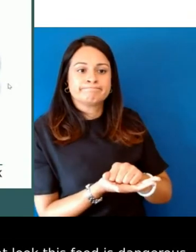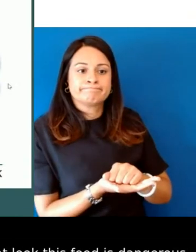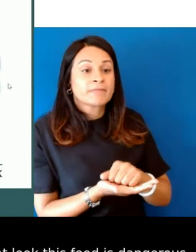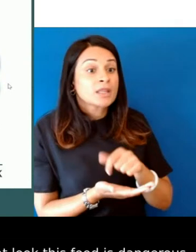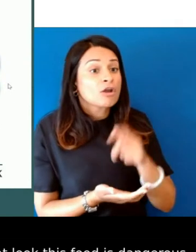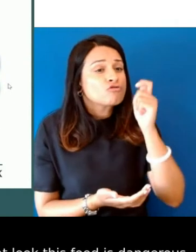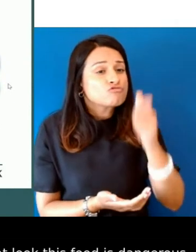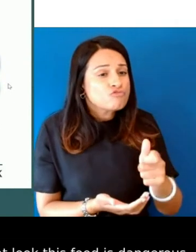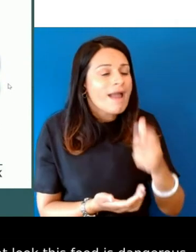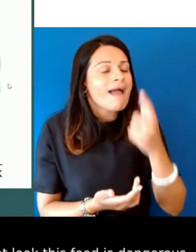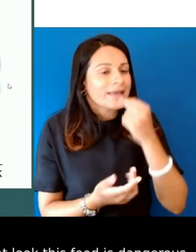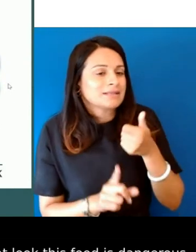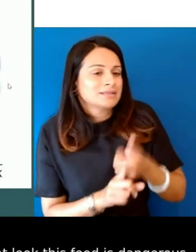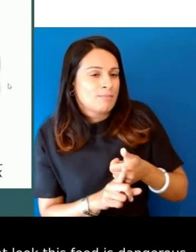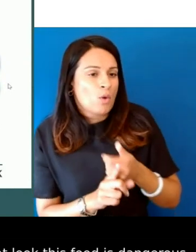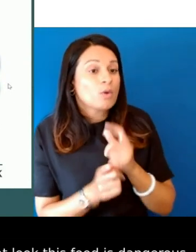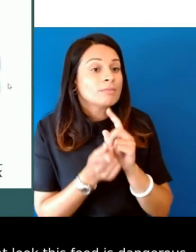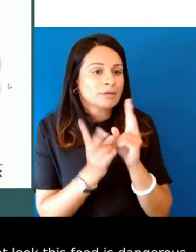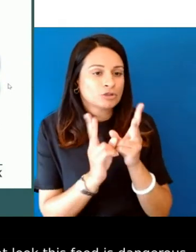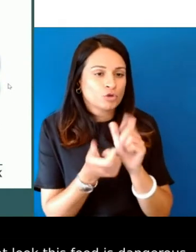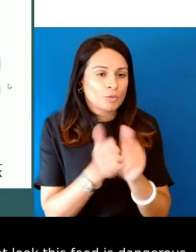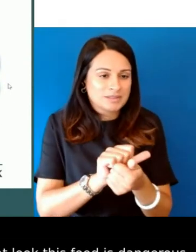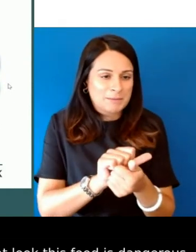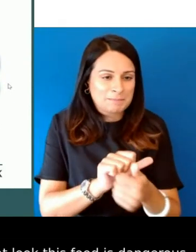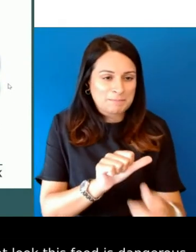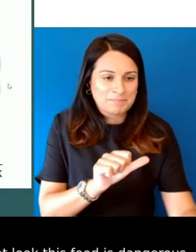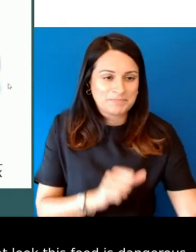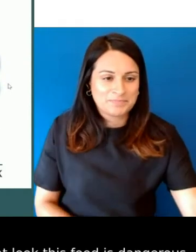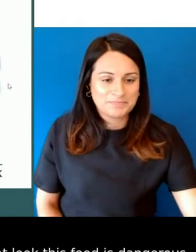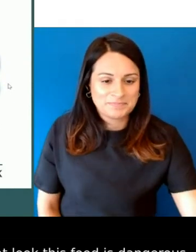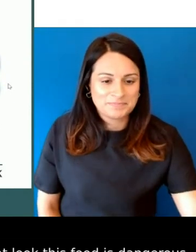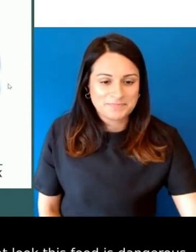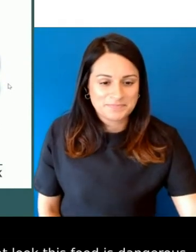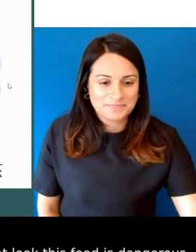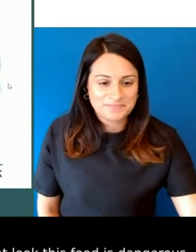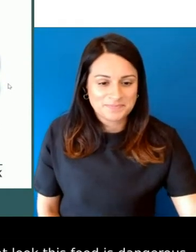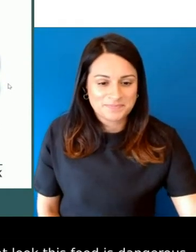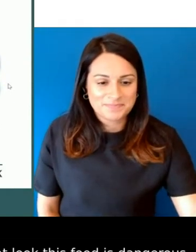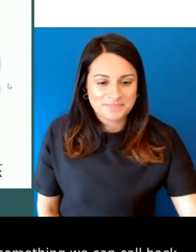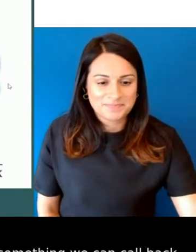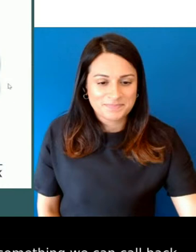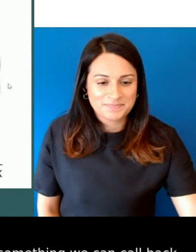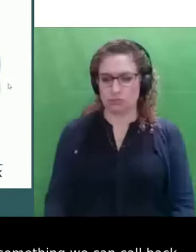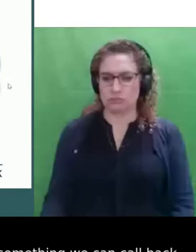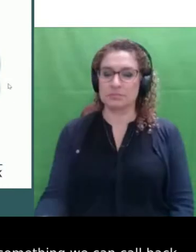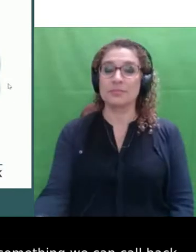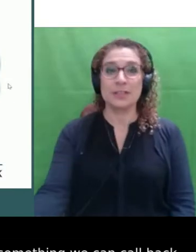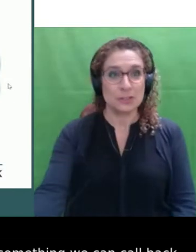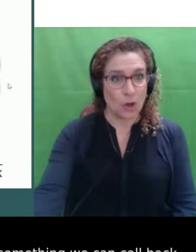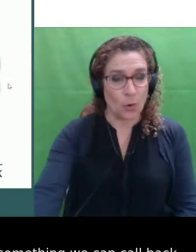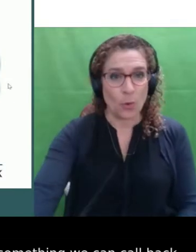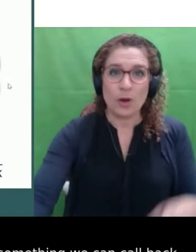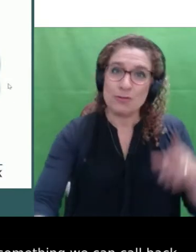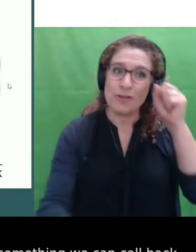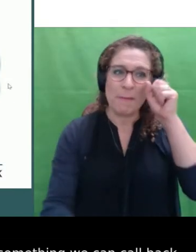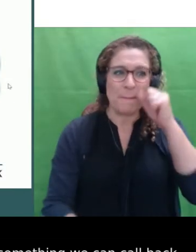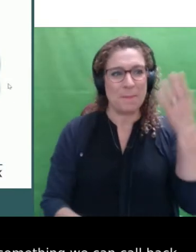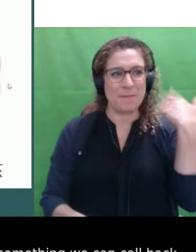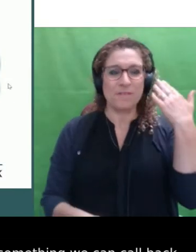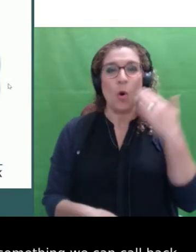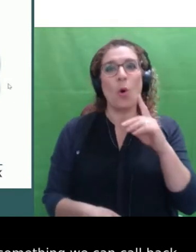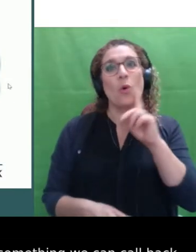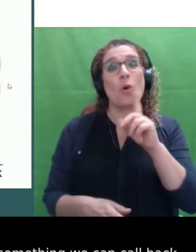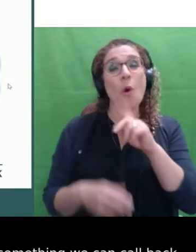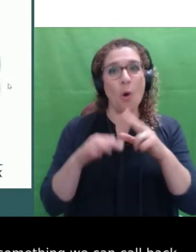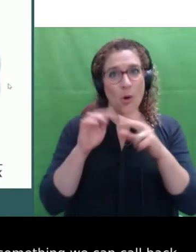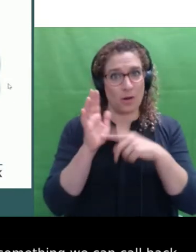back on so thinking about flora's case thinking in yourself do you think she should be prescribed an adrenaline auto injector and the two that we